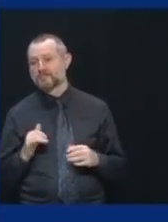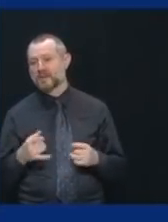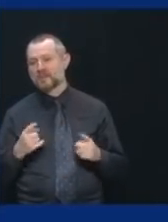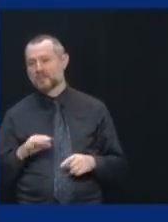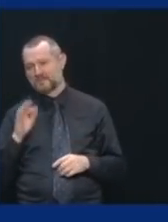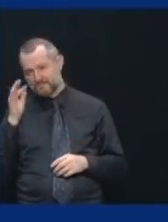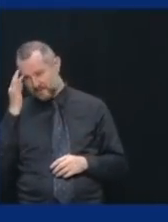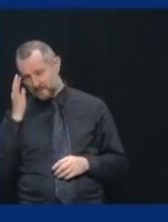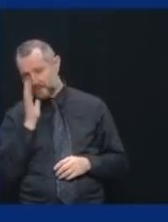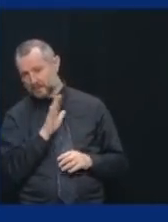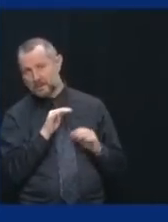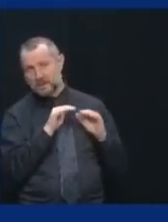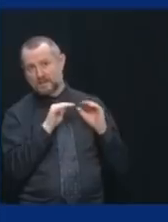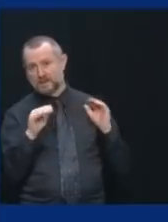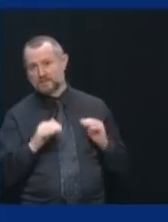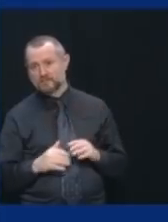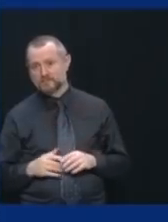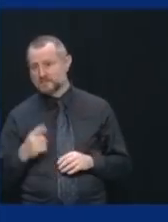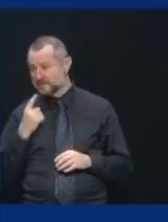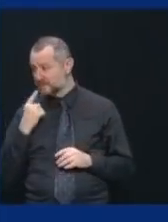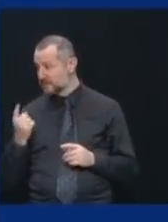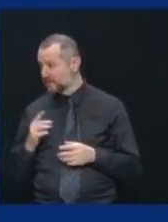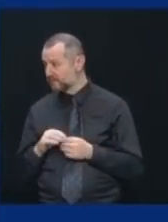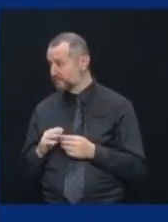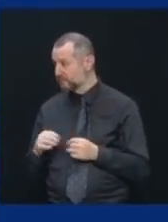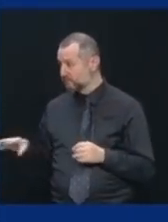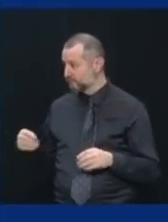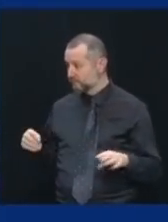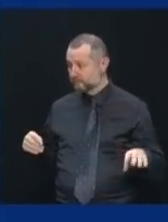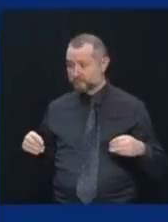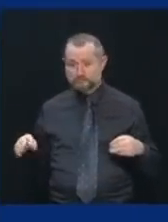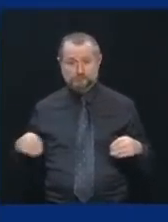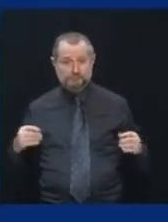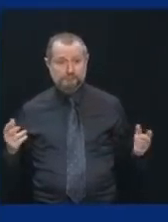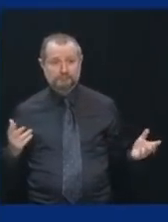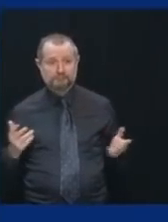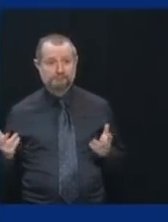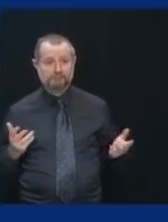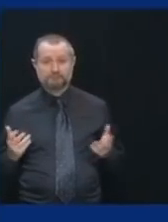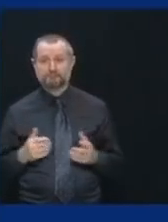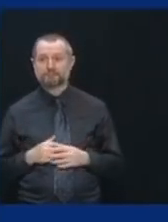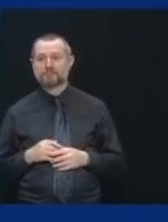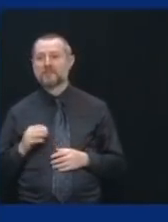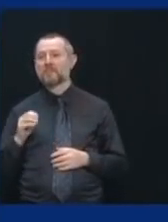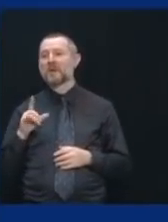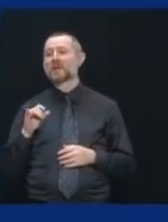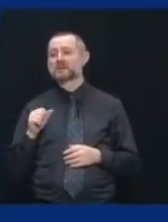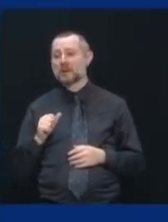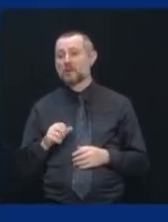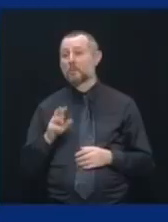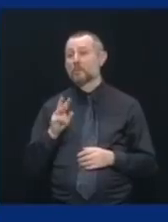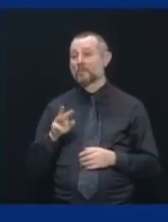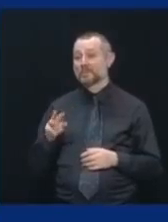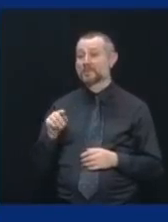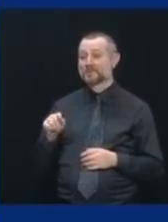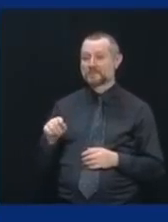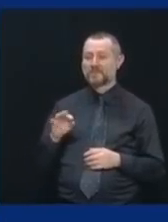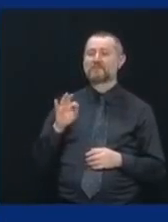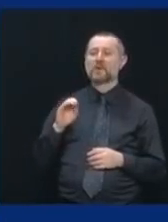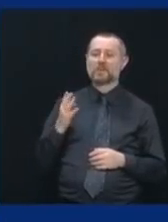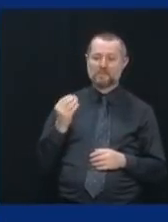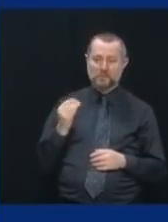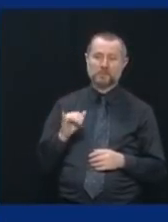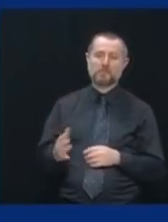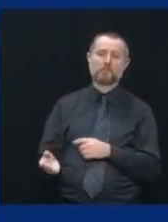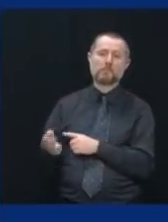level. Melissa, Larry, does anyone know about when the appointments open up? They're going to open up on the 14th, so it'll be that